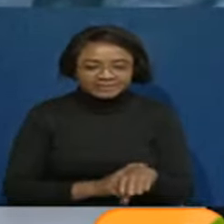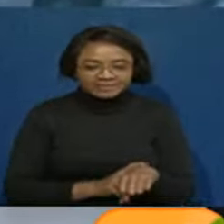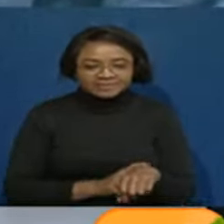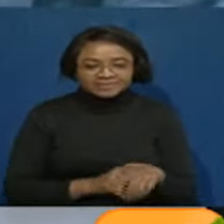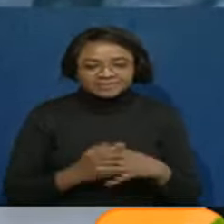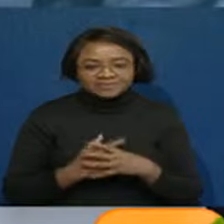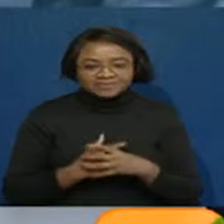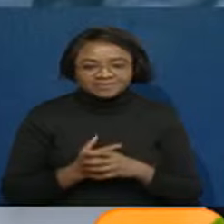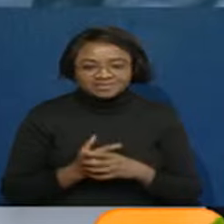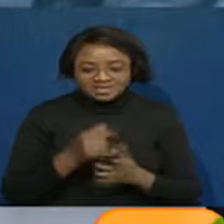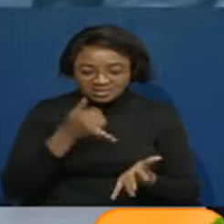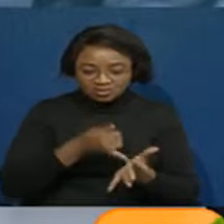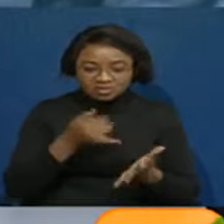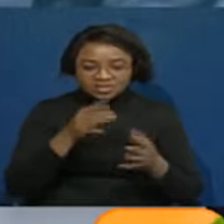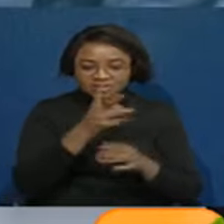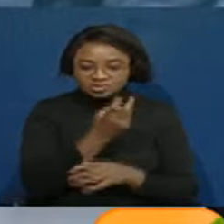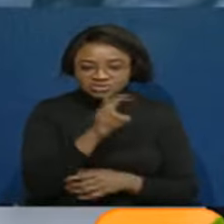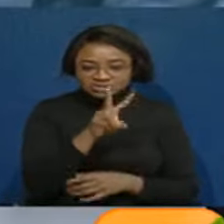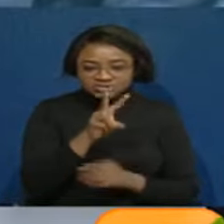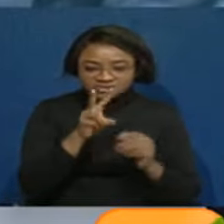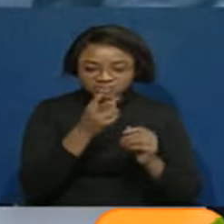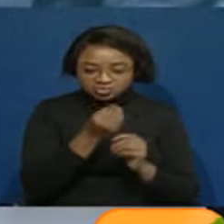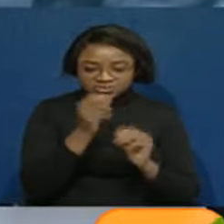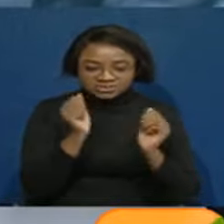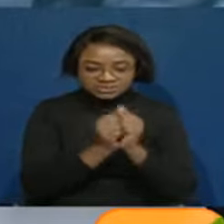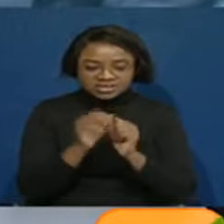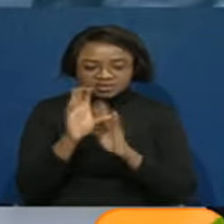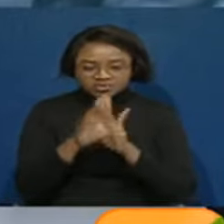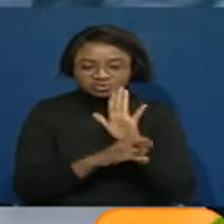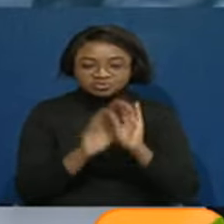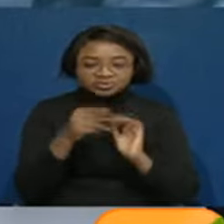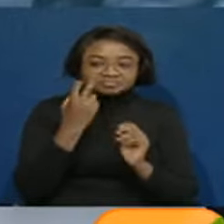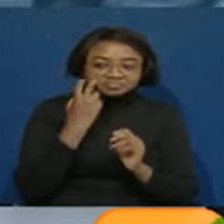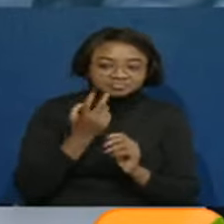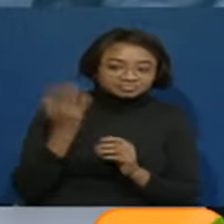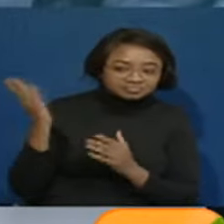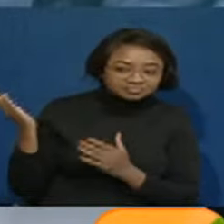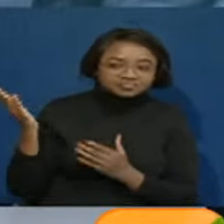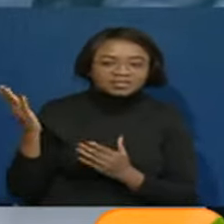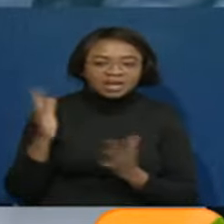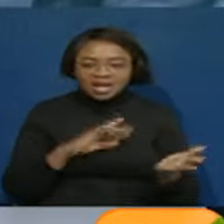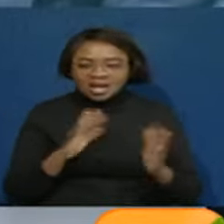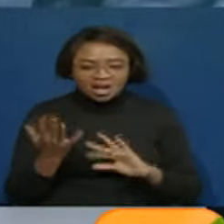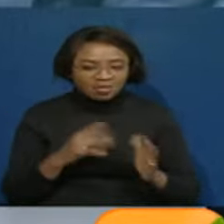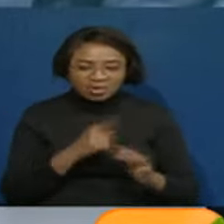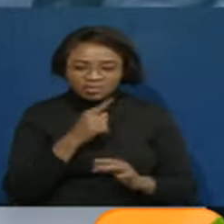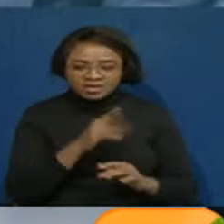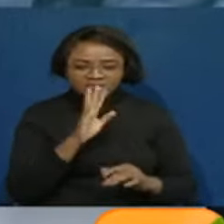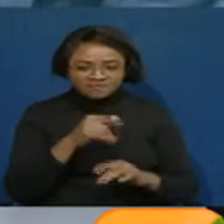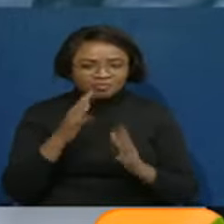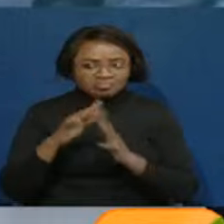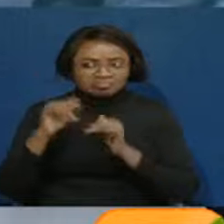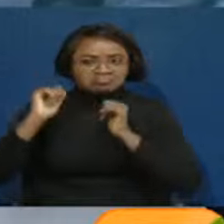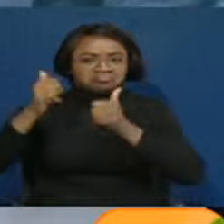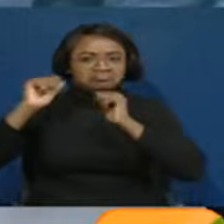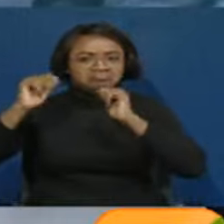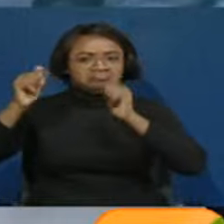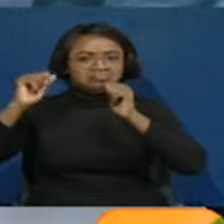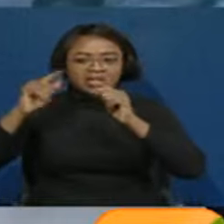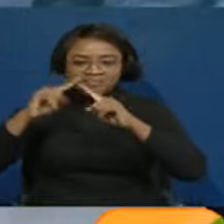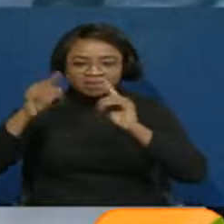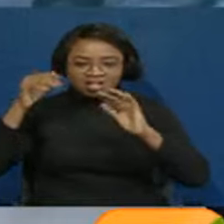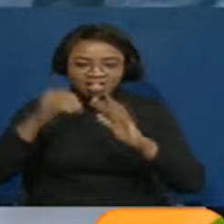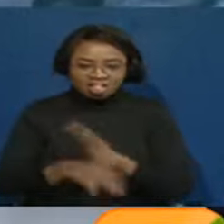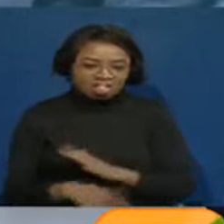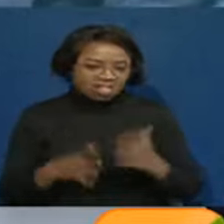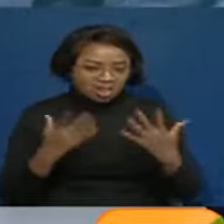2010 Constitution. Here is a look at how the former second most powerful man fell from grace and favour with his